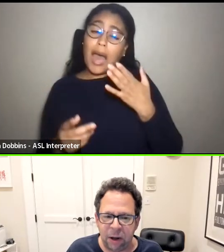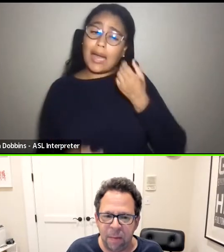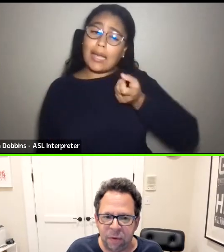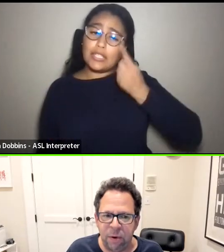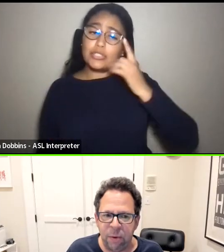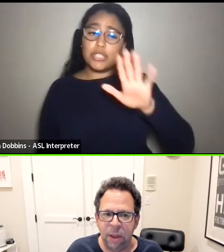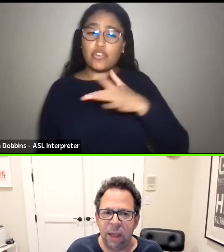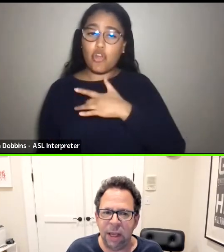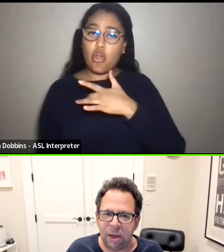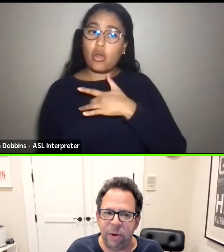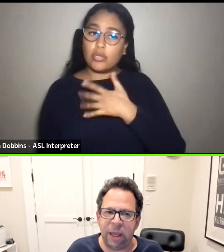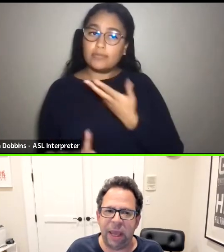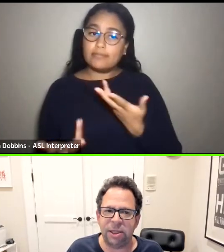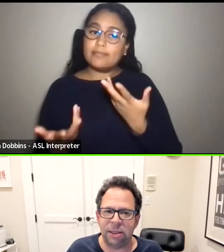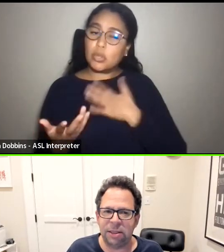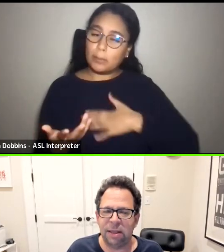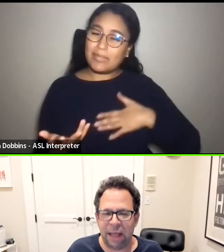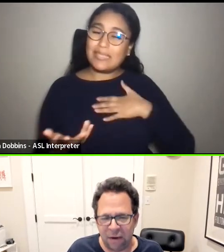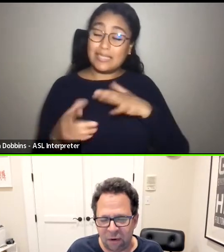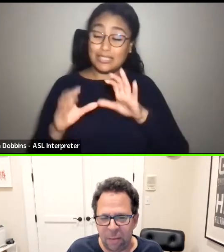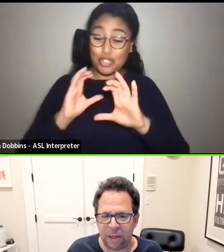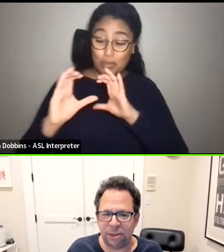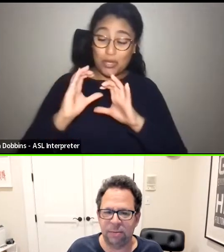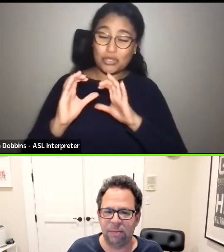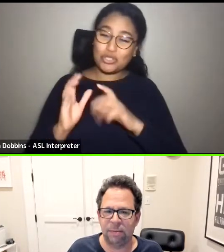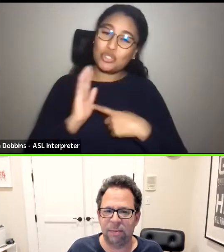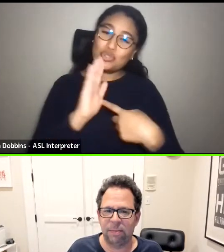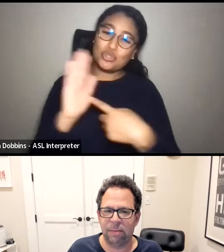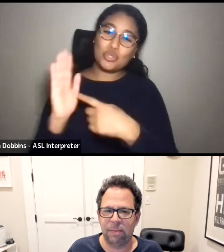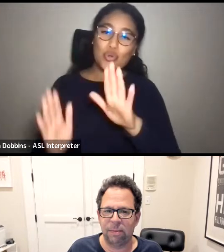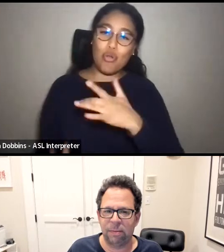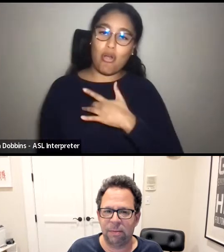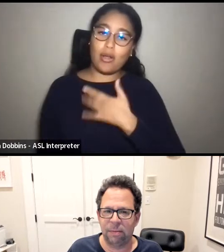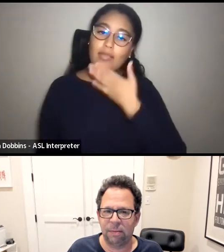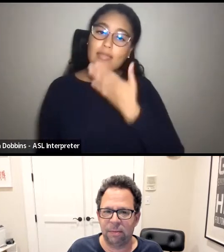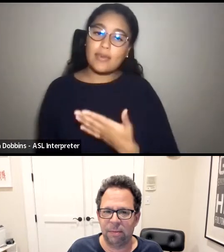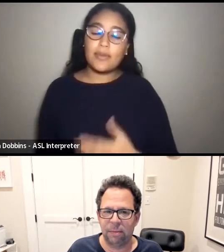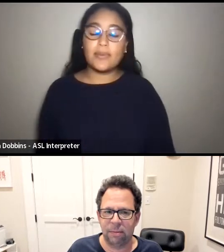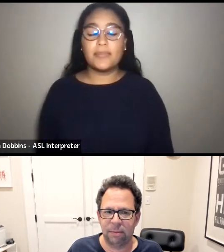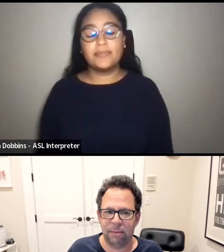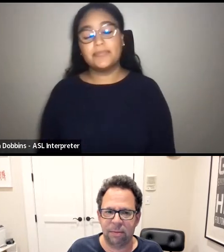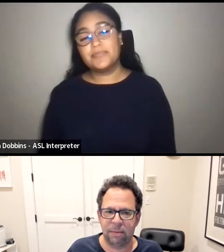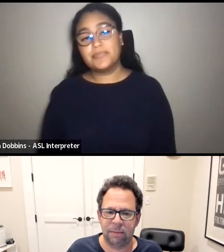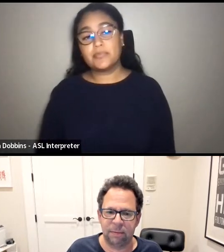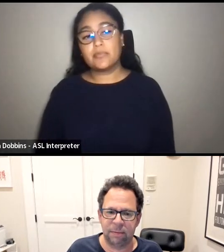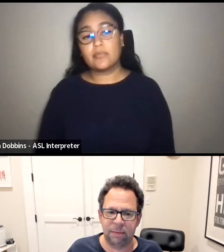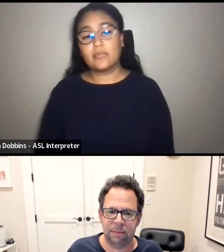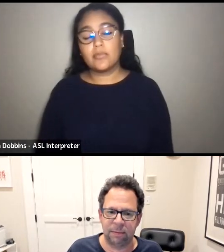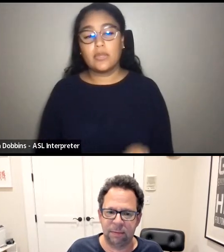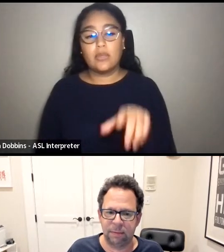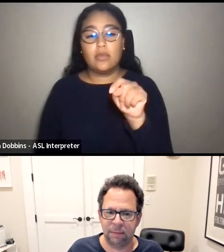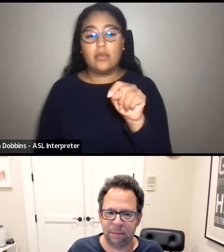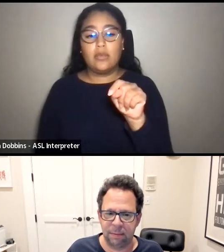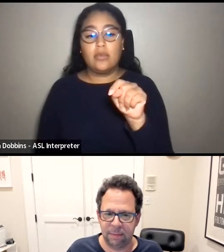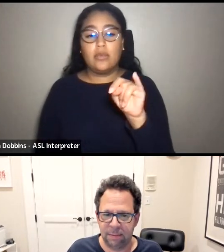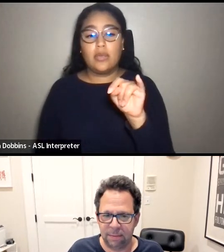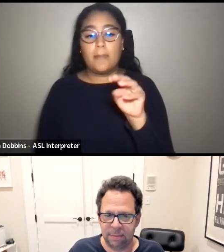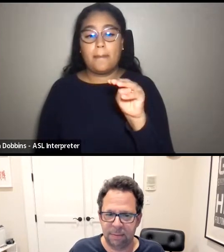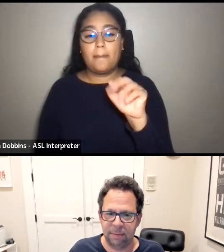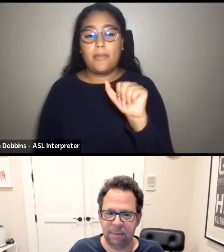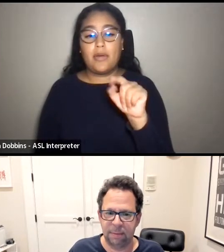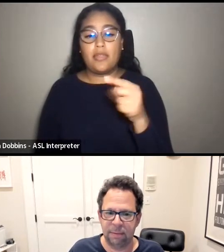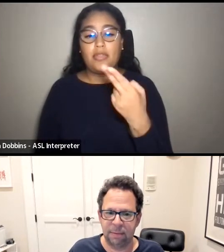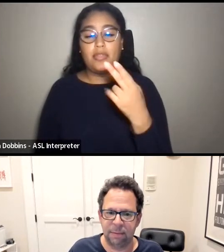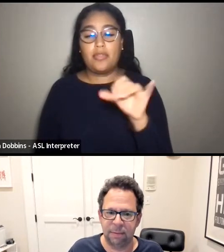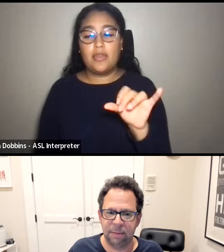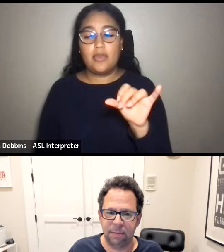the heart come through in the communications. Thank you very much. Thank you. Timothy Jacobson.